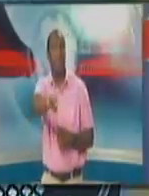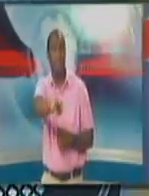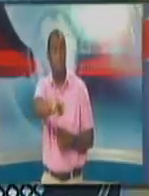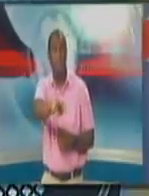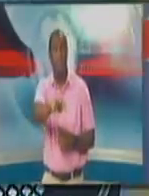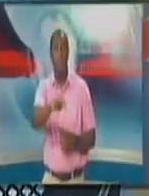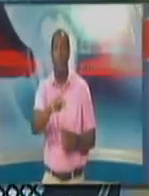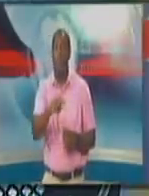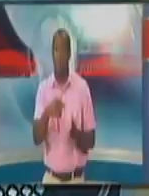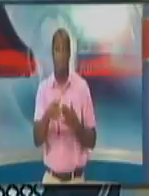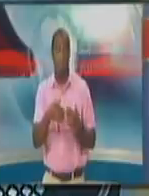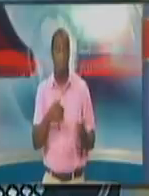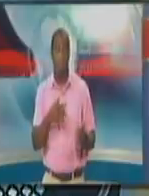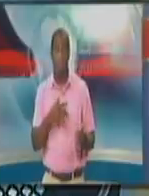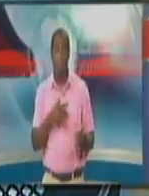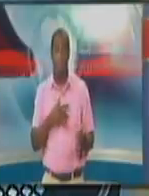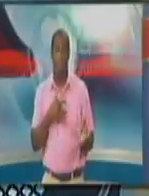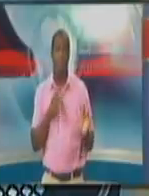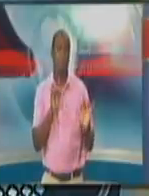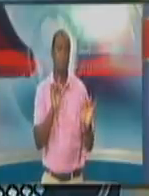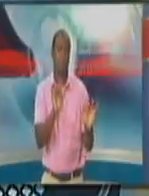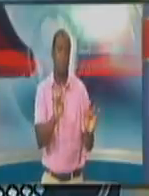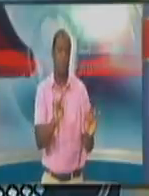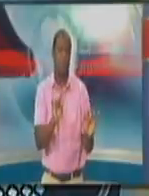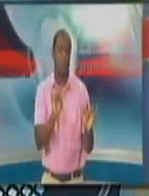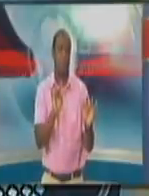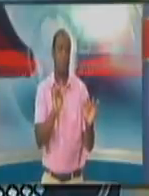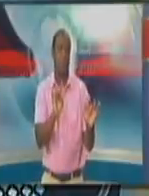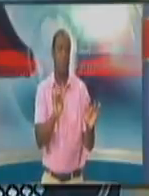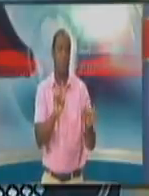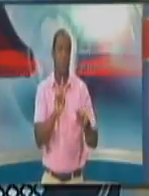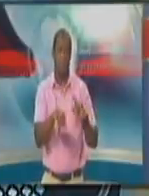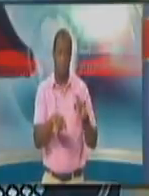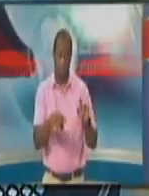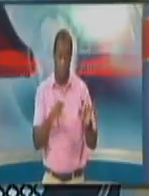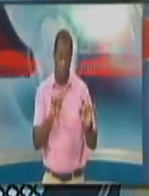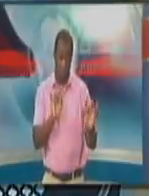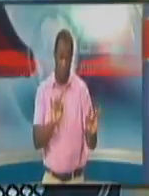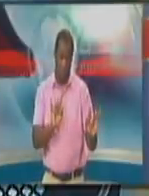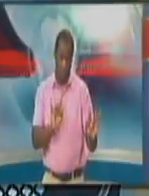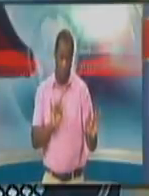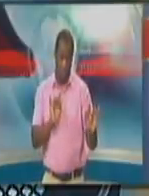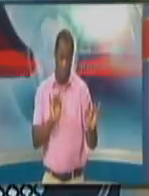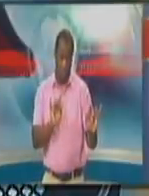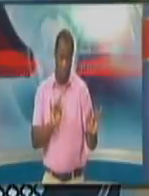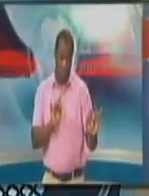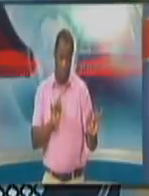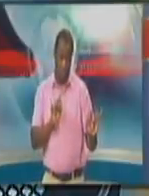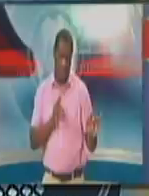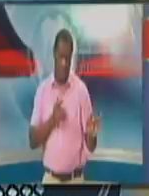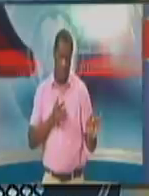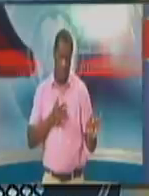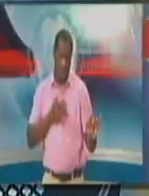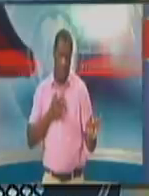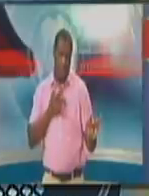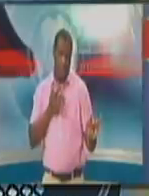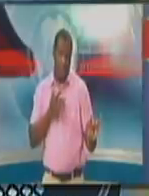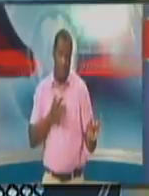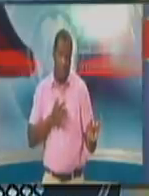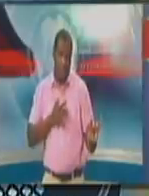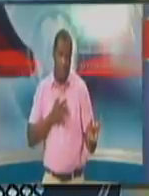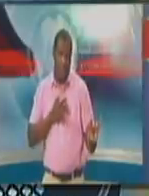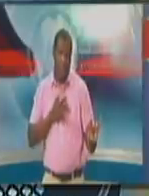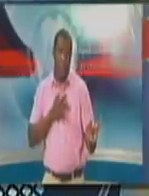you cannot personally take on board everybody's emotional experience. Because if you do that, it will destroy